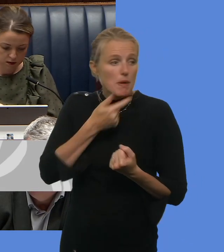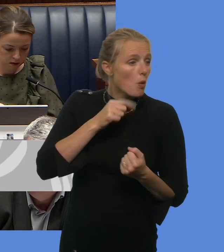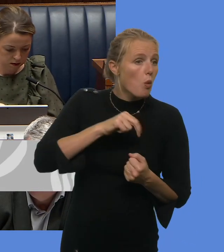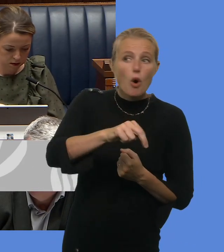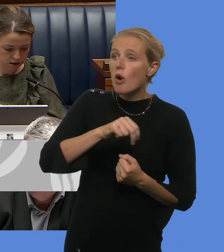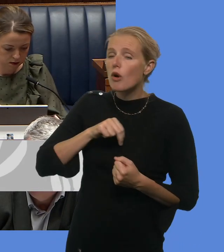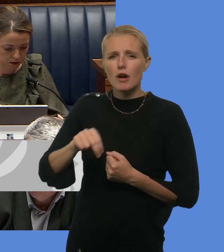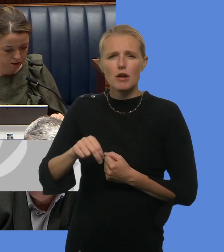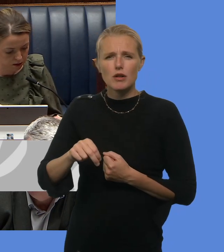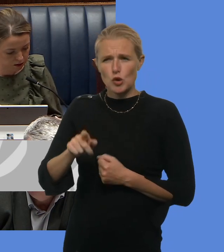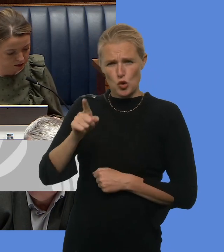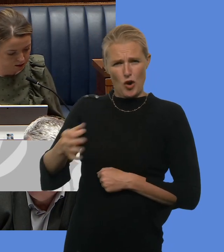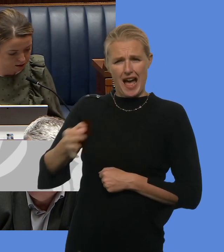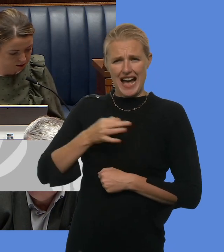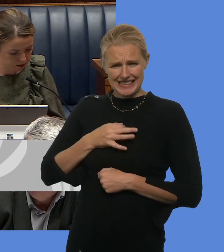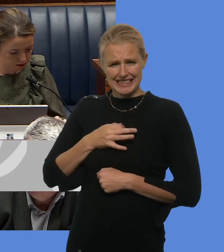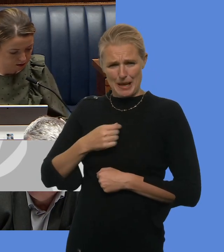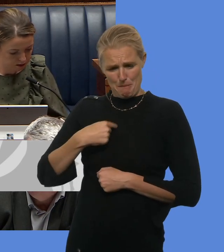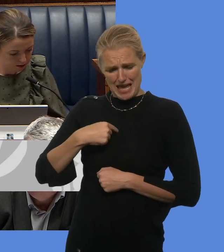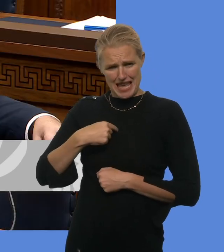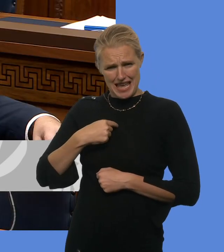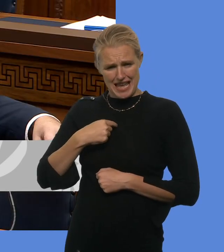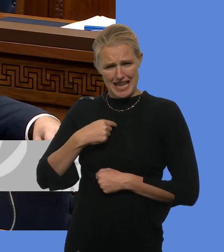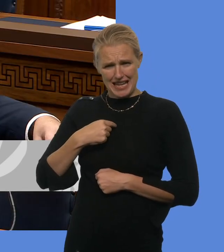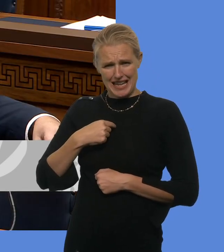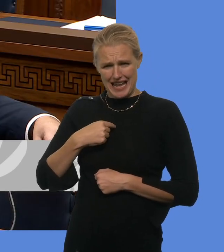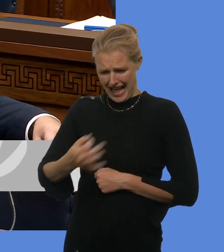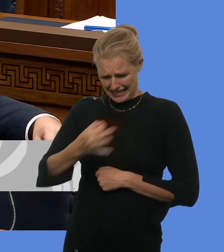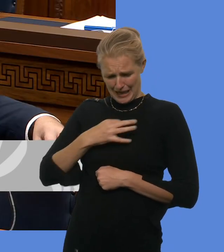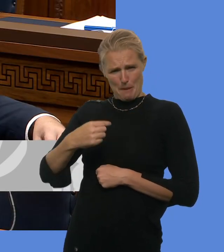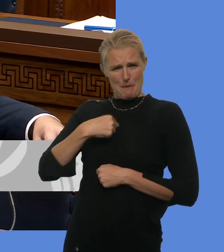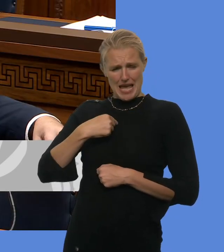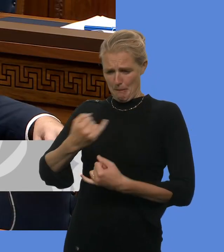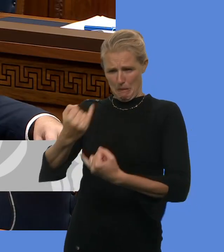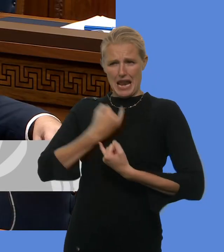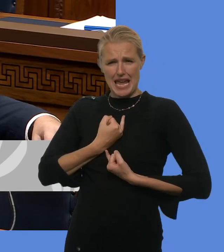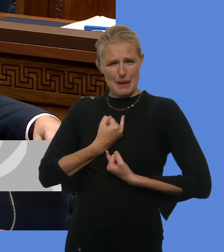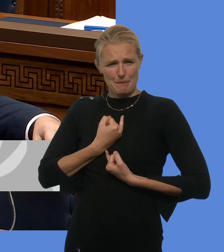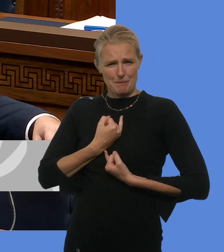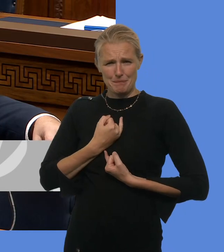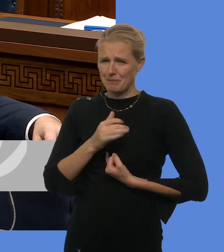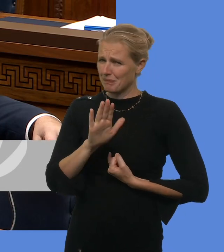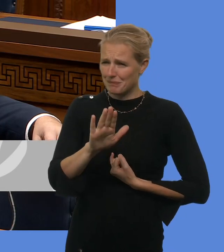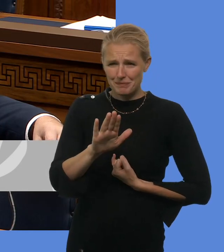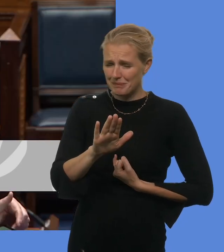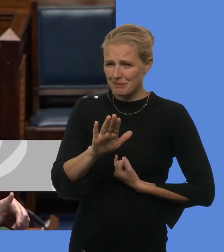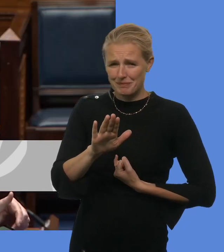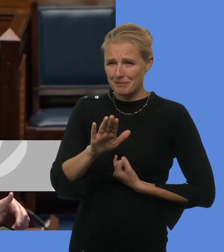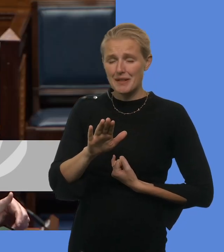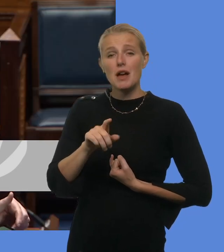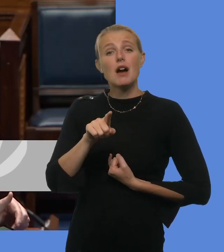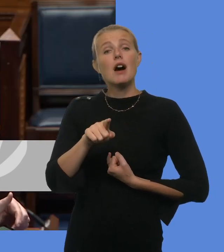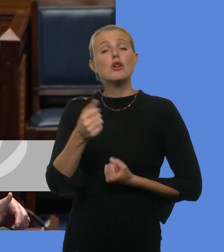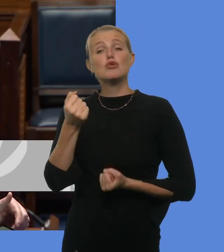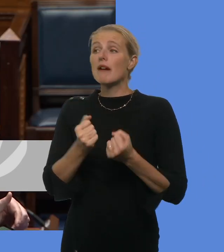he is targeting or pointing his question in the wrong direction. It's like Mr. Chambers' question. You're driving